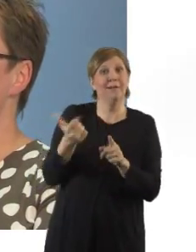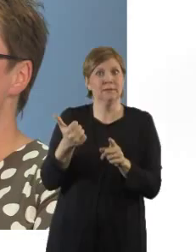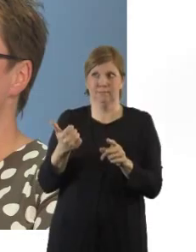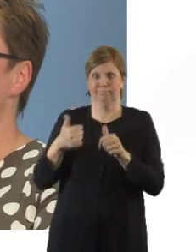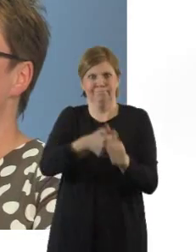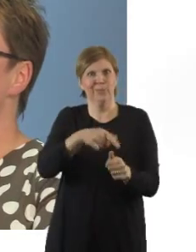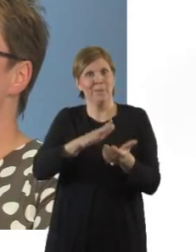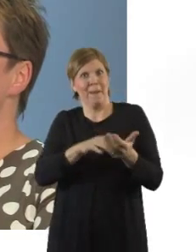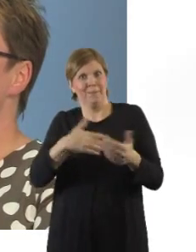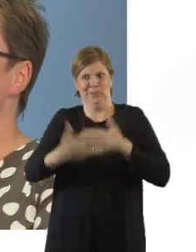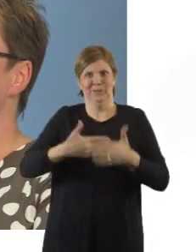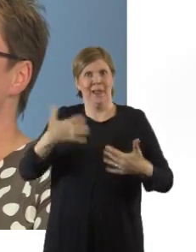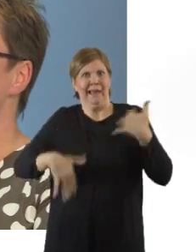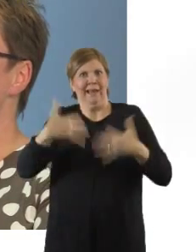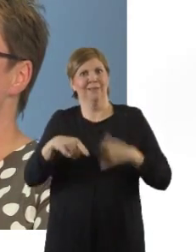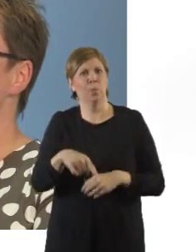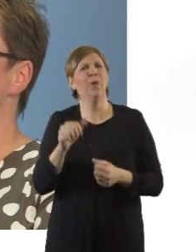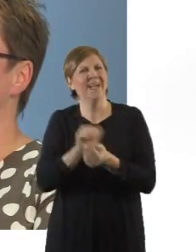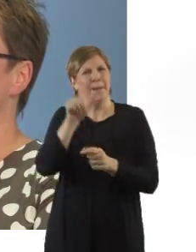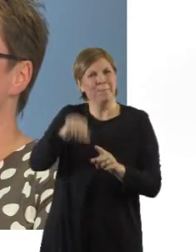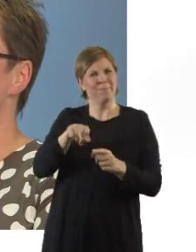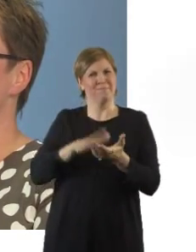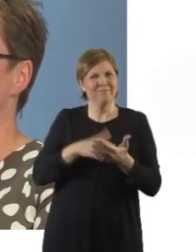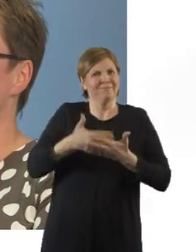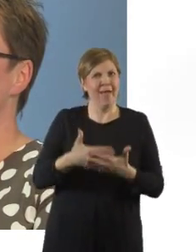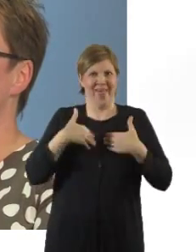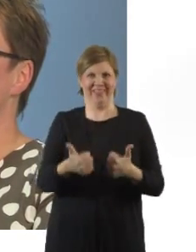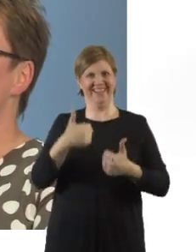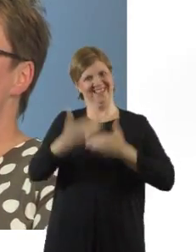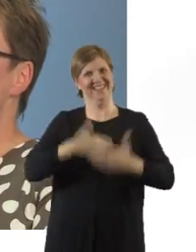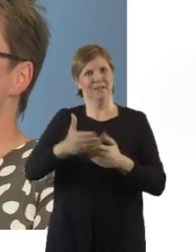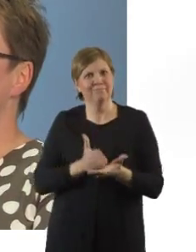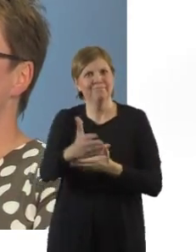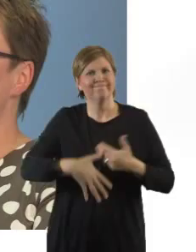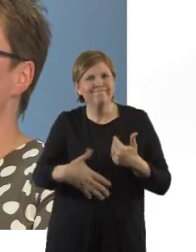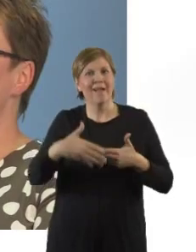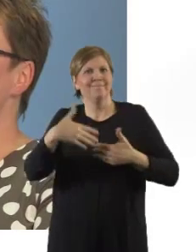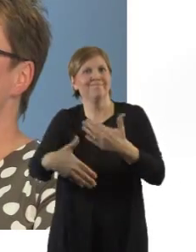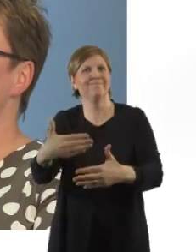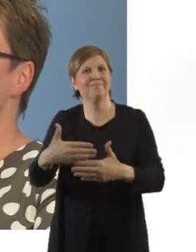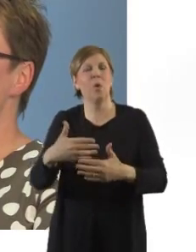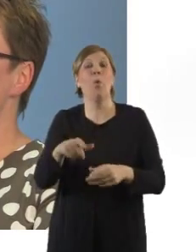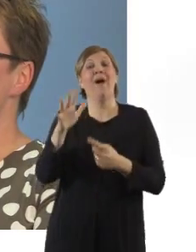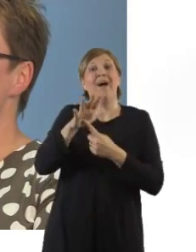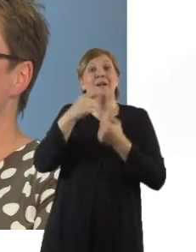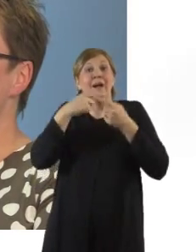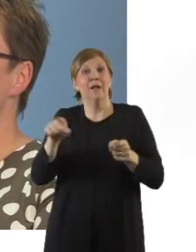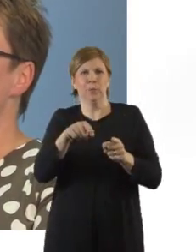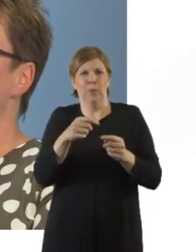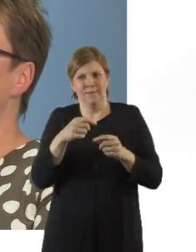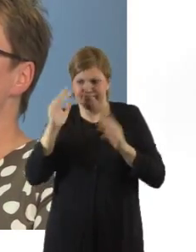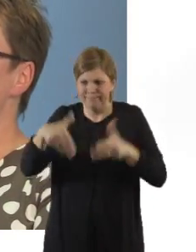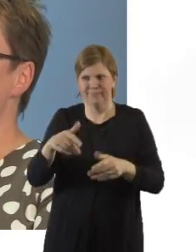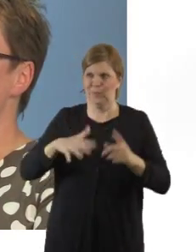during pregnancy, and using key health messages as they develop into a family. Signs of labour and how you will know labour is going to